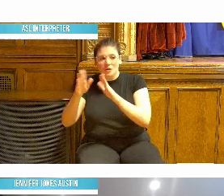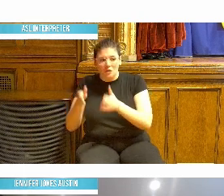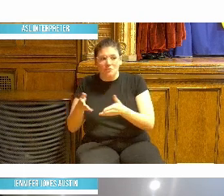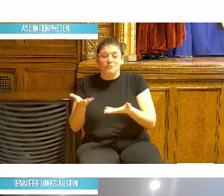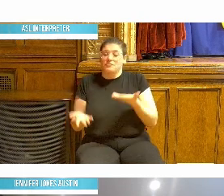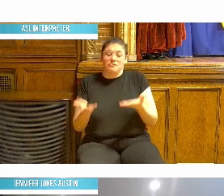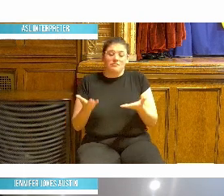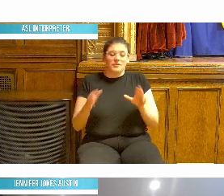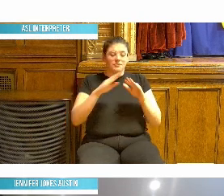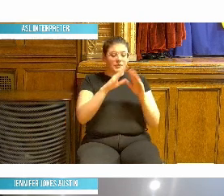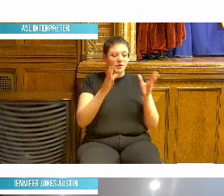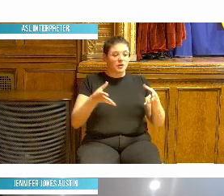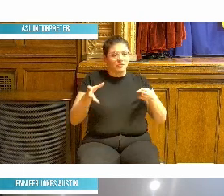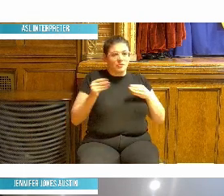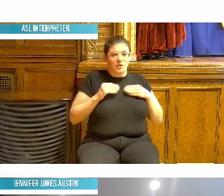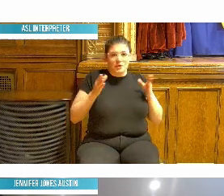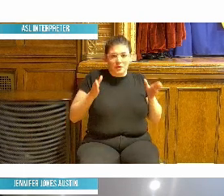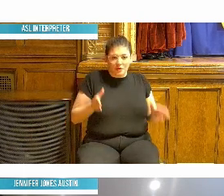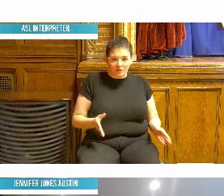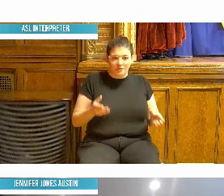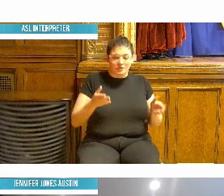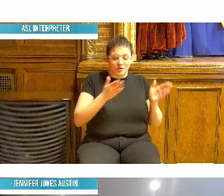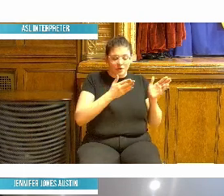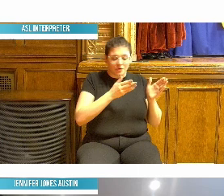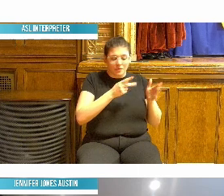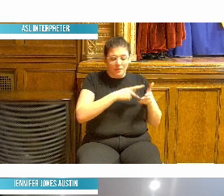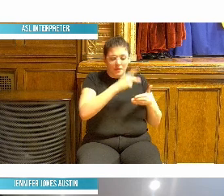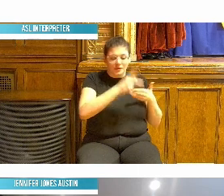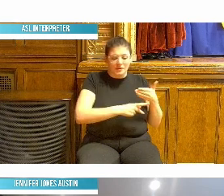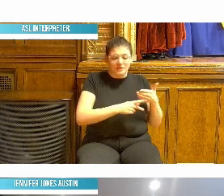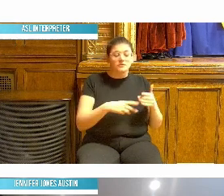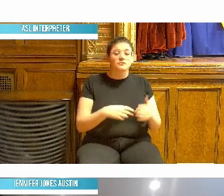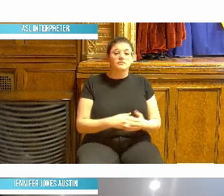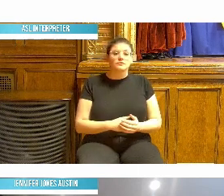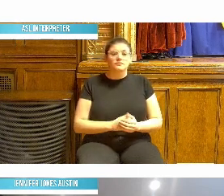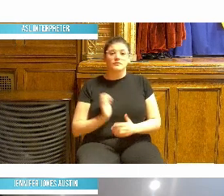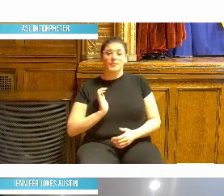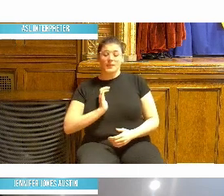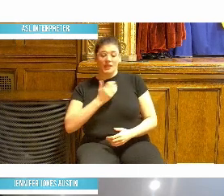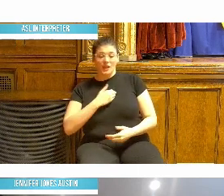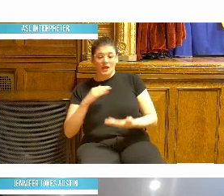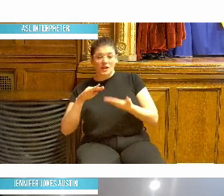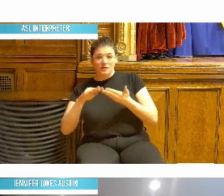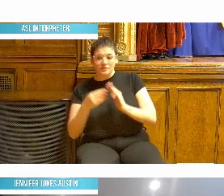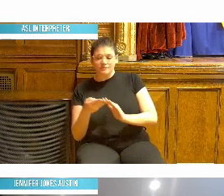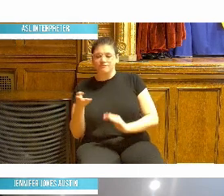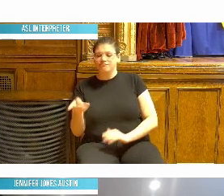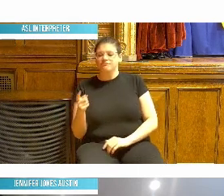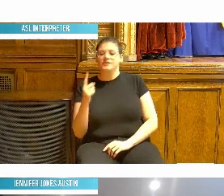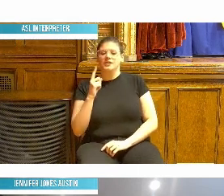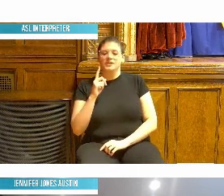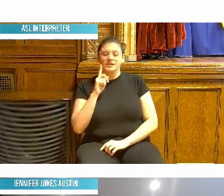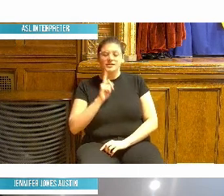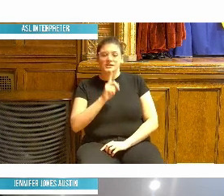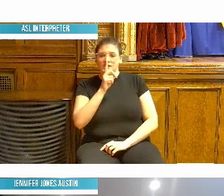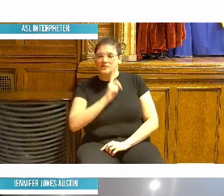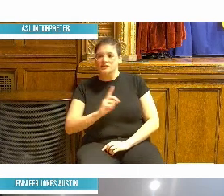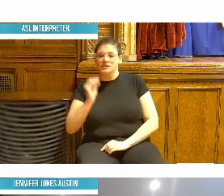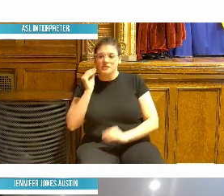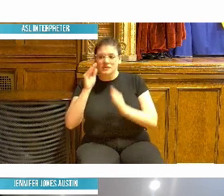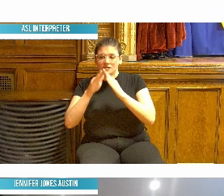take, making more single homes within our community. We've talked about condominiums, right? The concept of people owning a